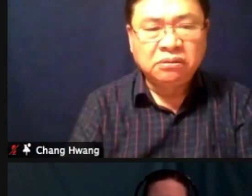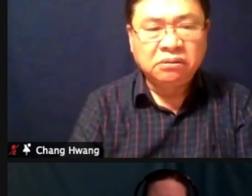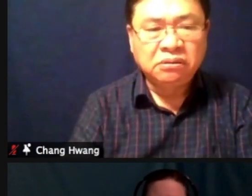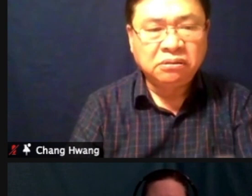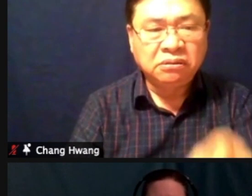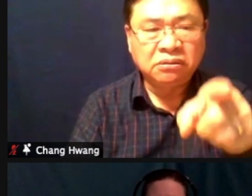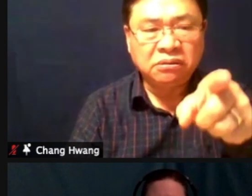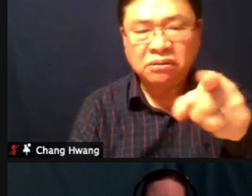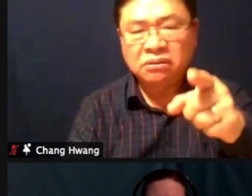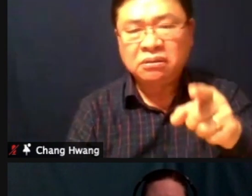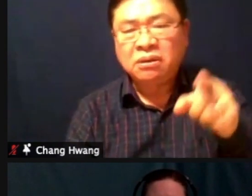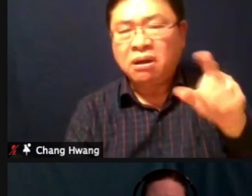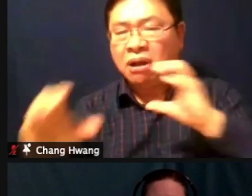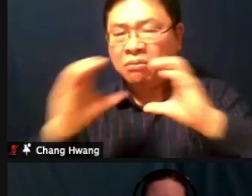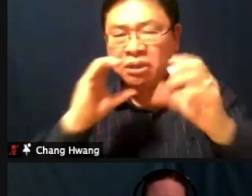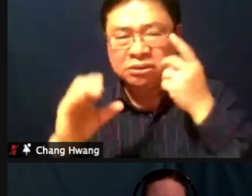countries.